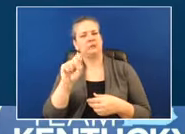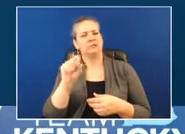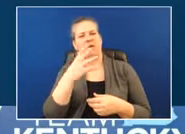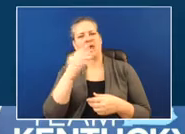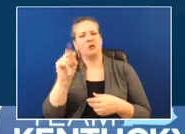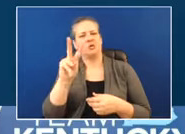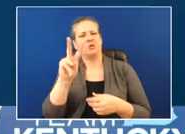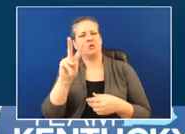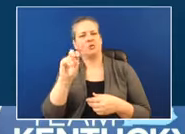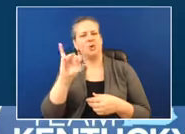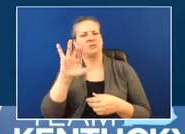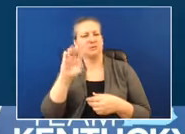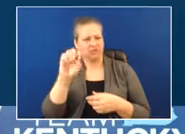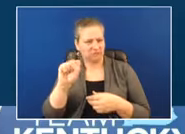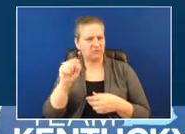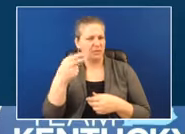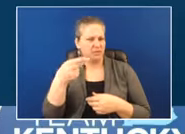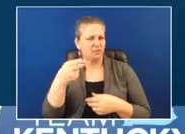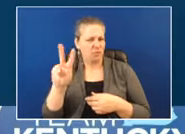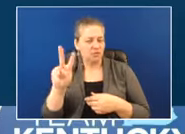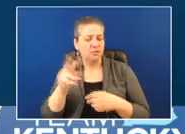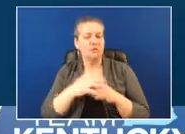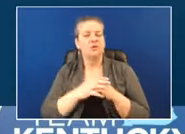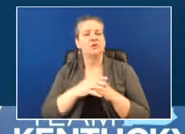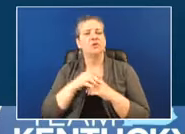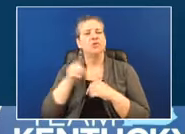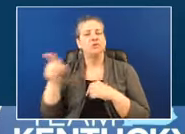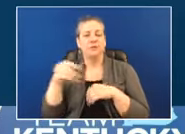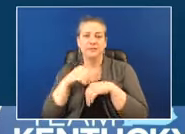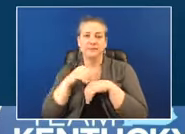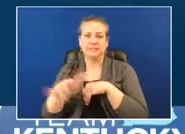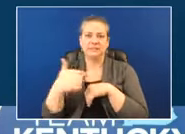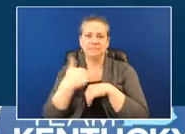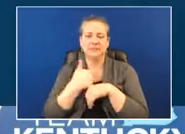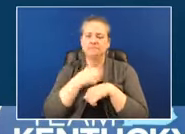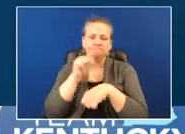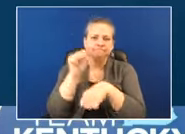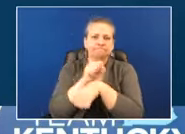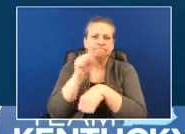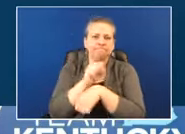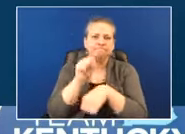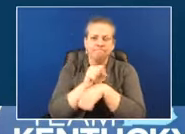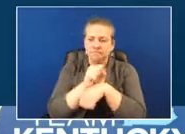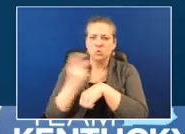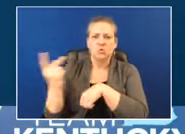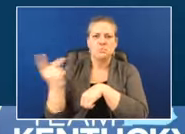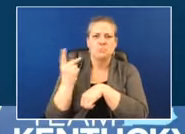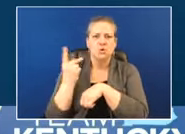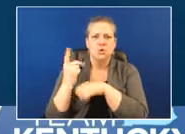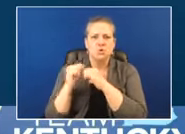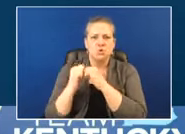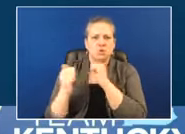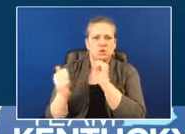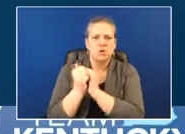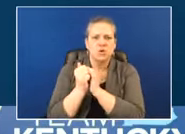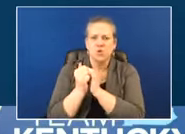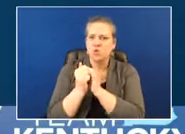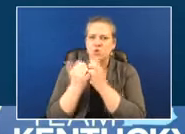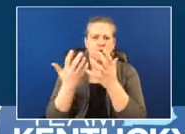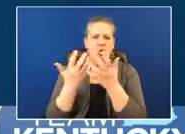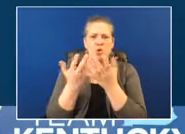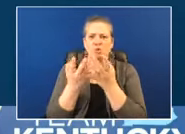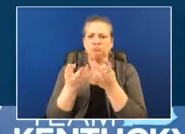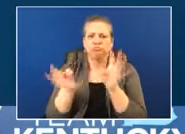sent me out on a mission, and together with her, a host of other